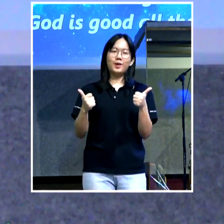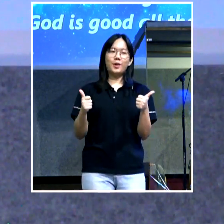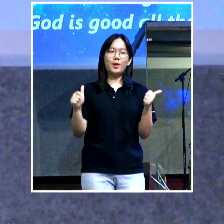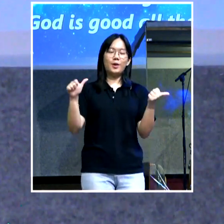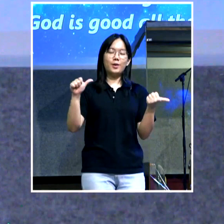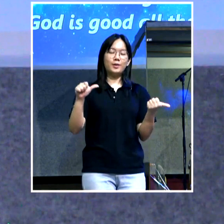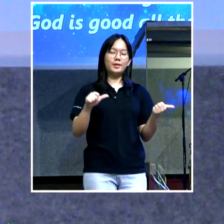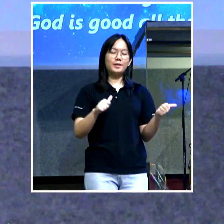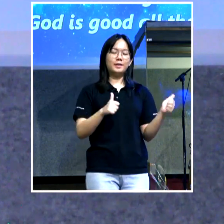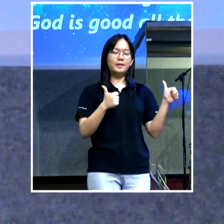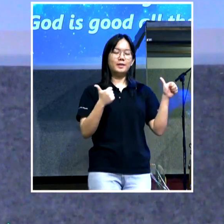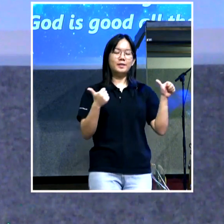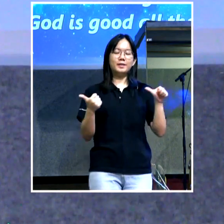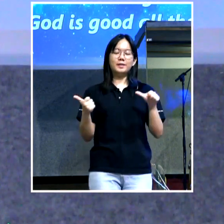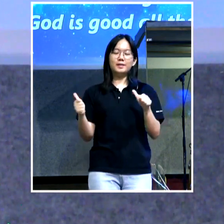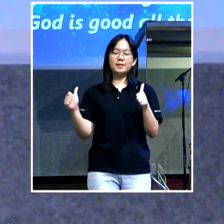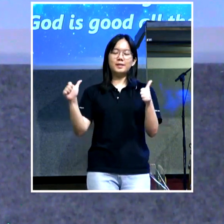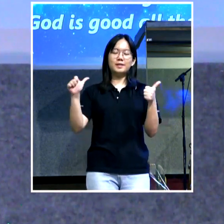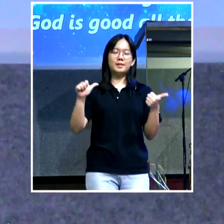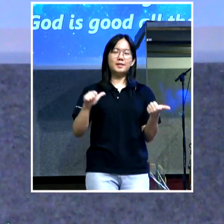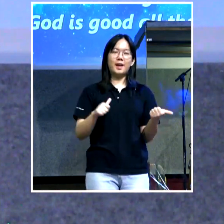good all the